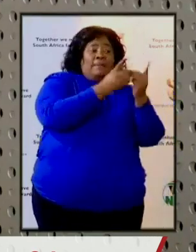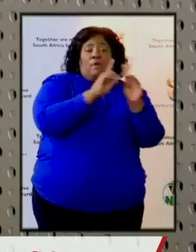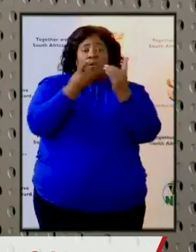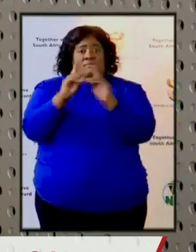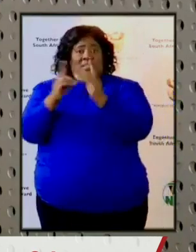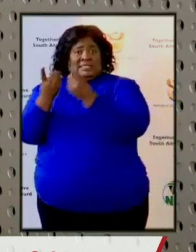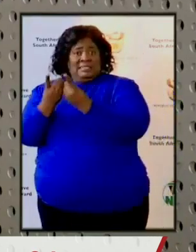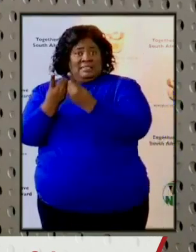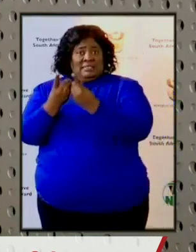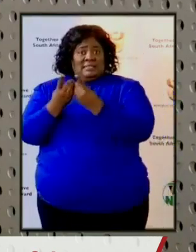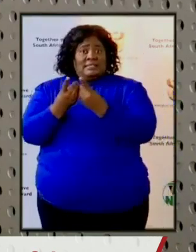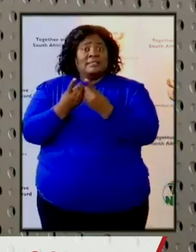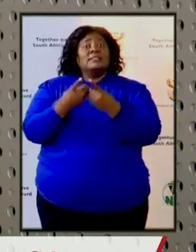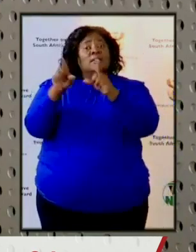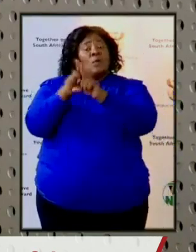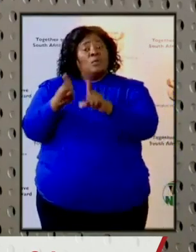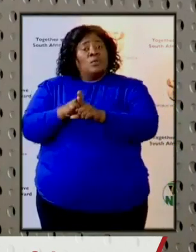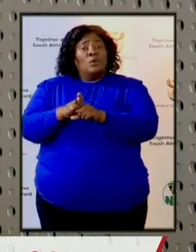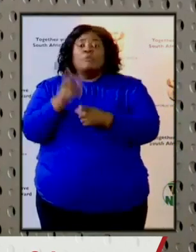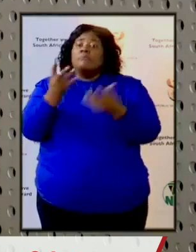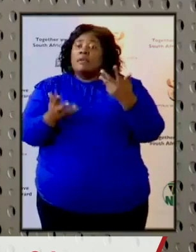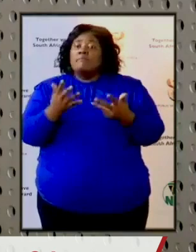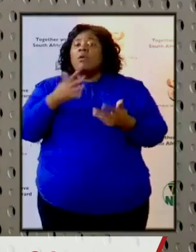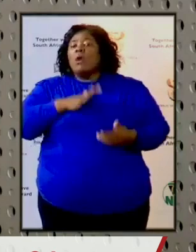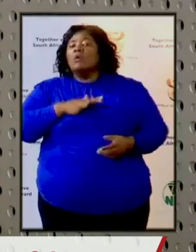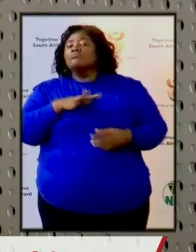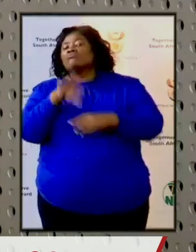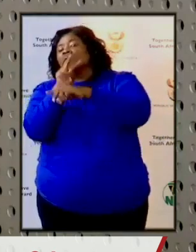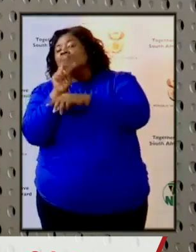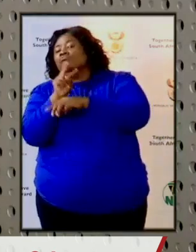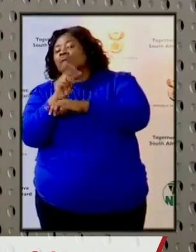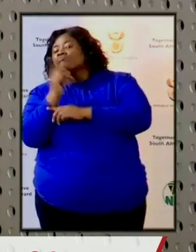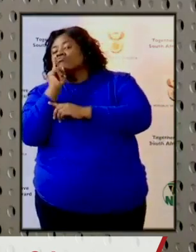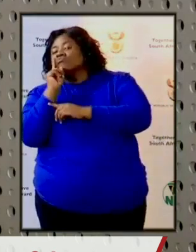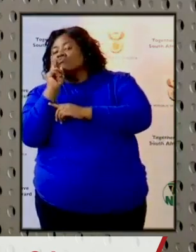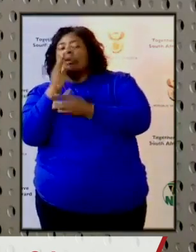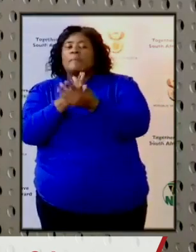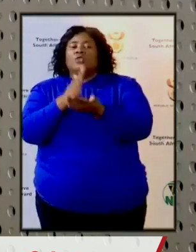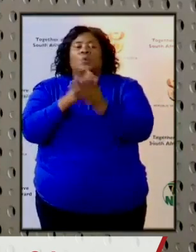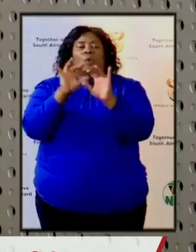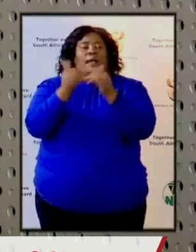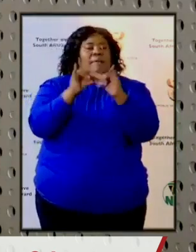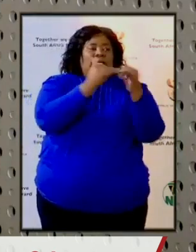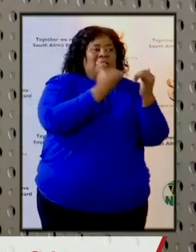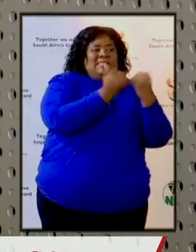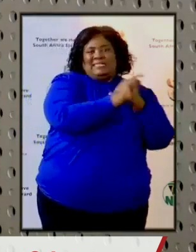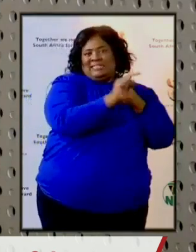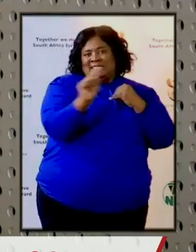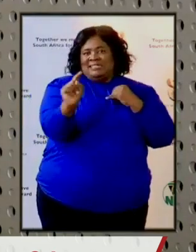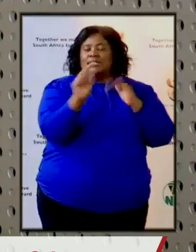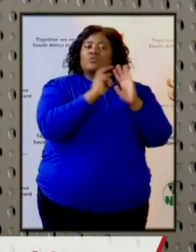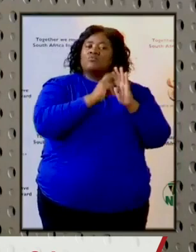certain sectors may want to monitor and make sure that those companies